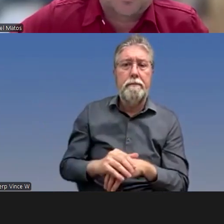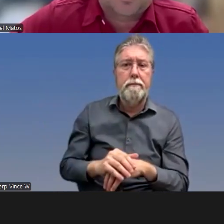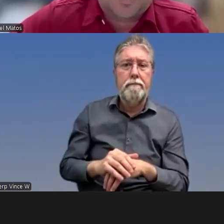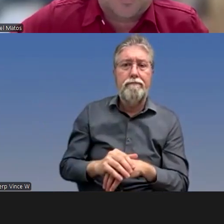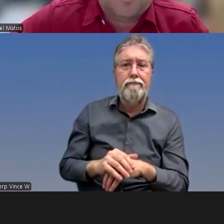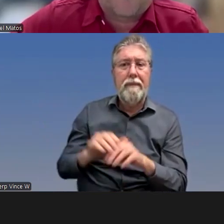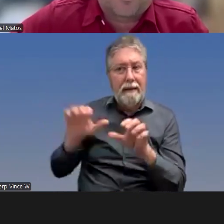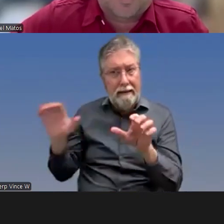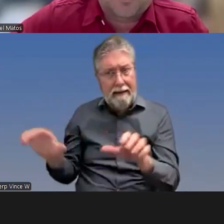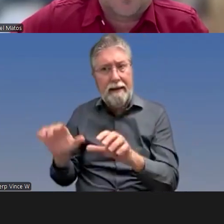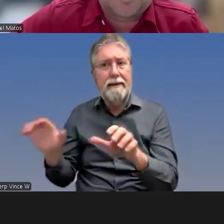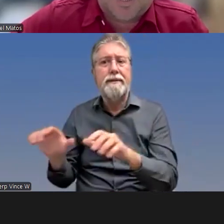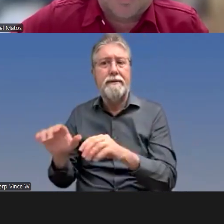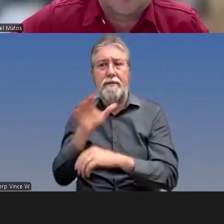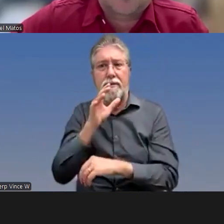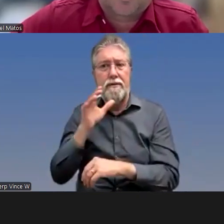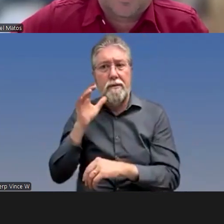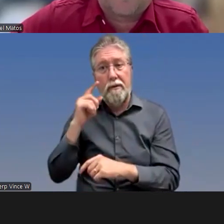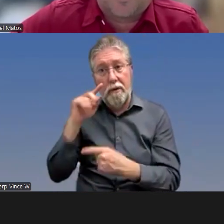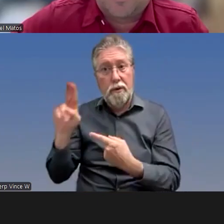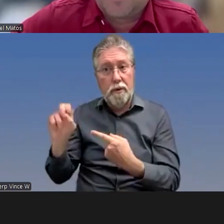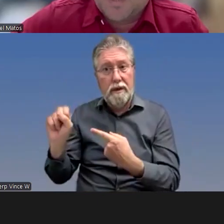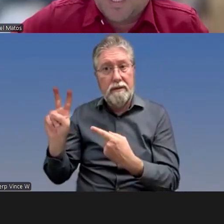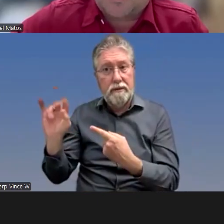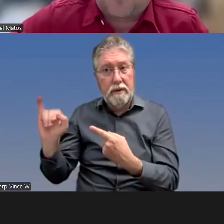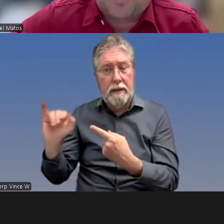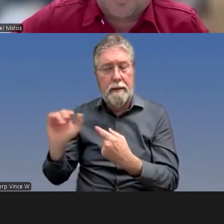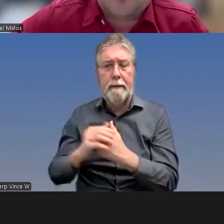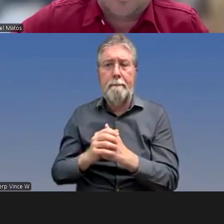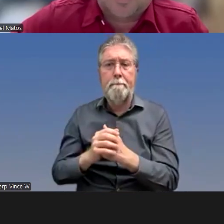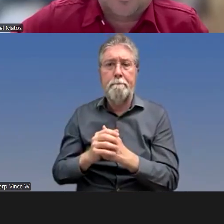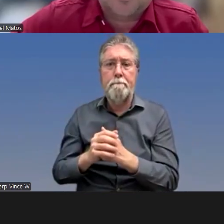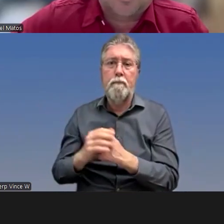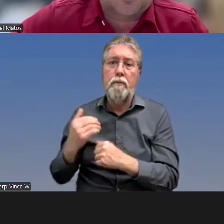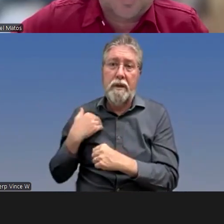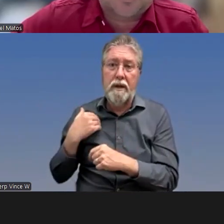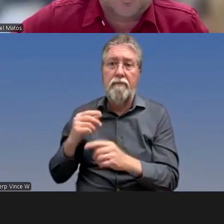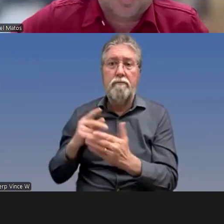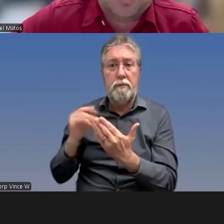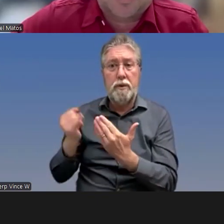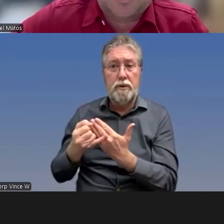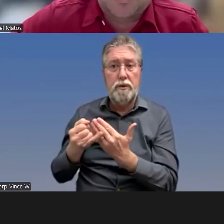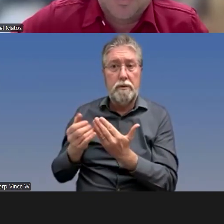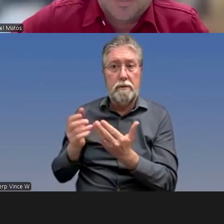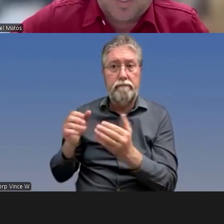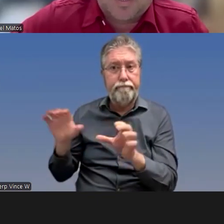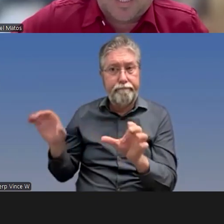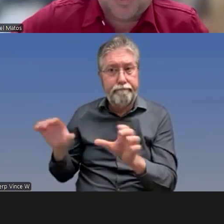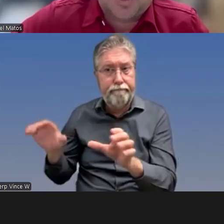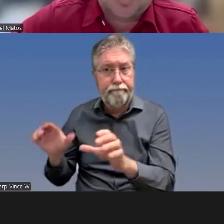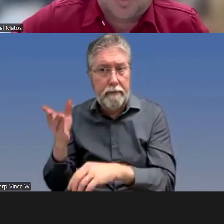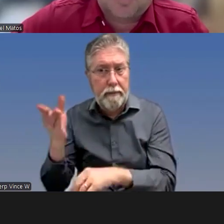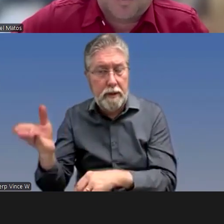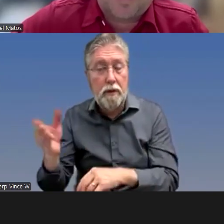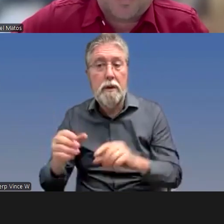active agricultural area for the U.S. Virgin Islands, and we have active projects there. So I just wanted to share that. And Noelle,